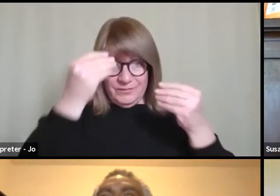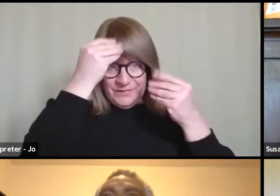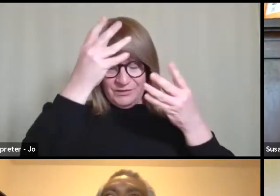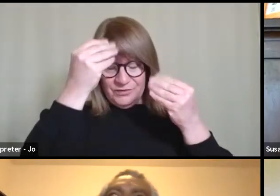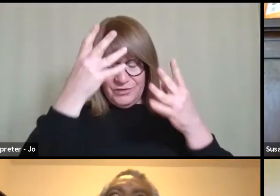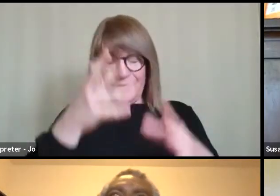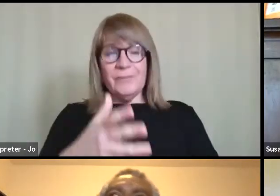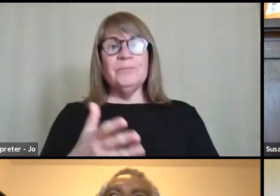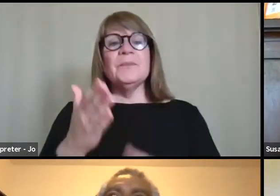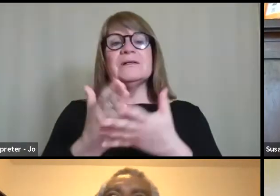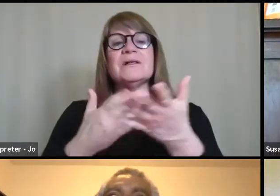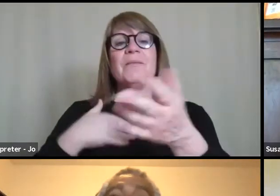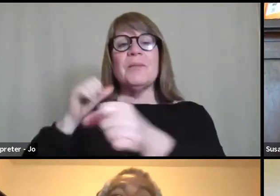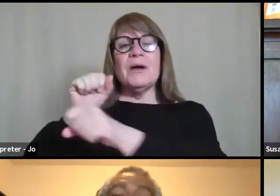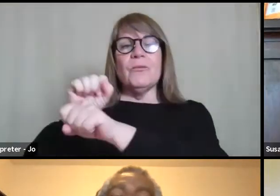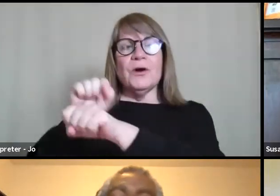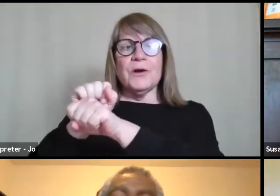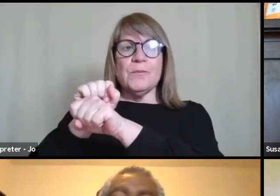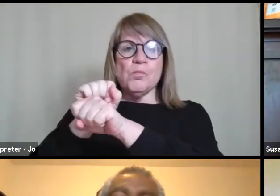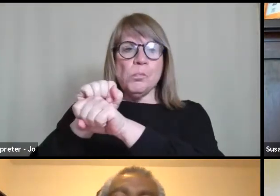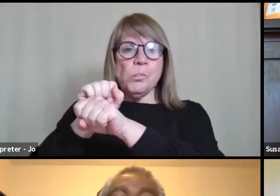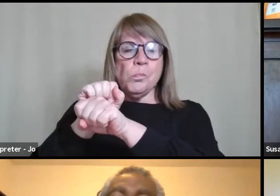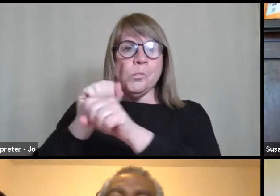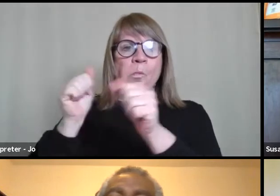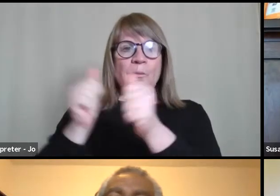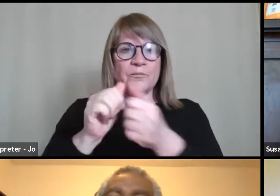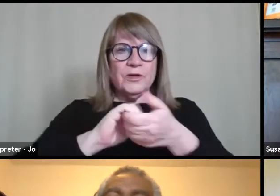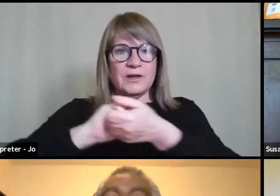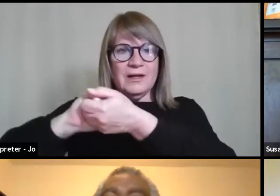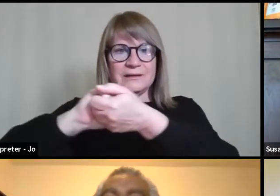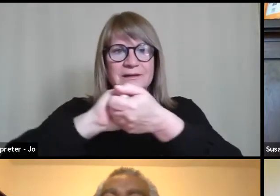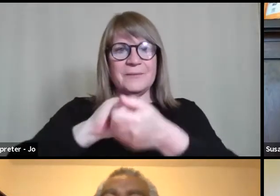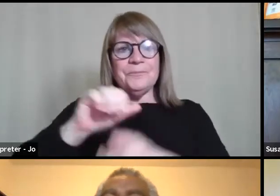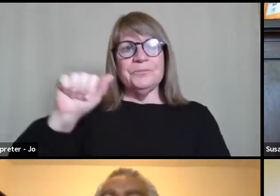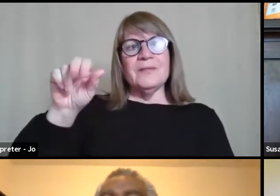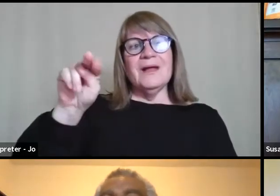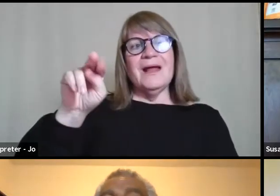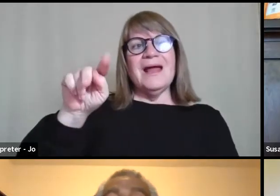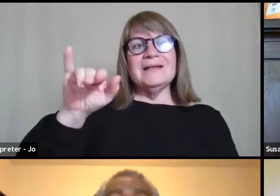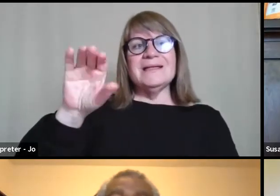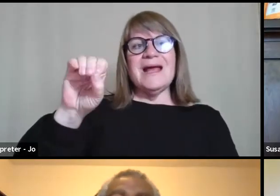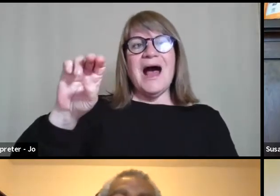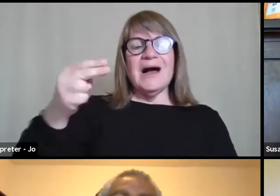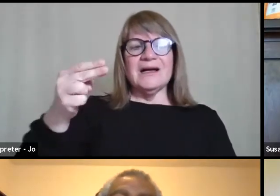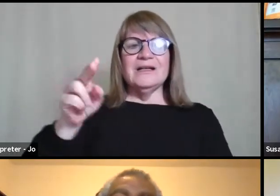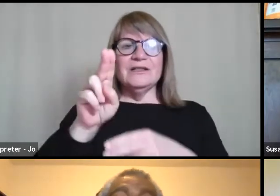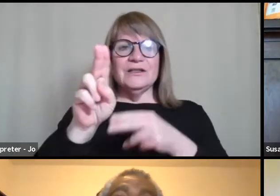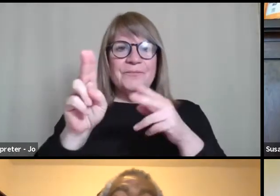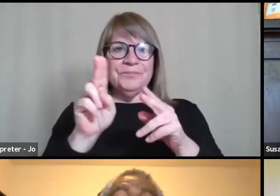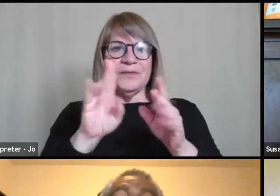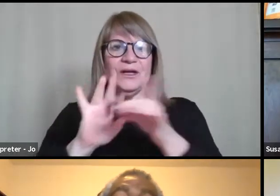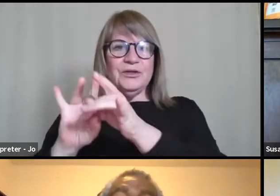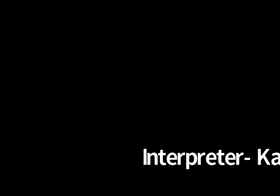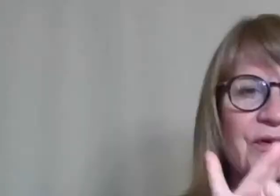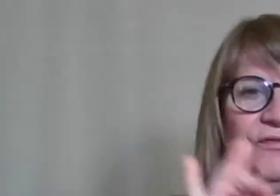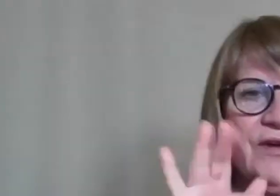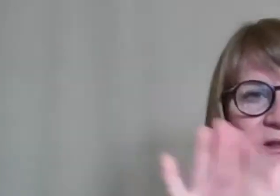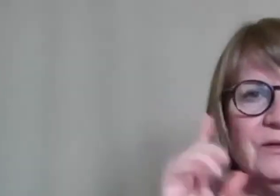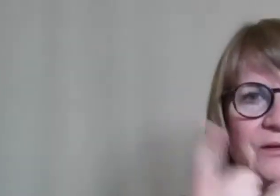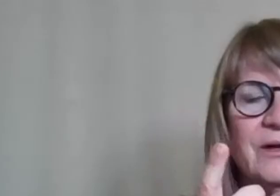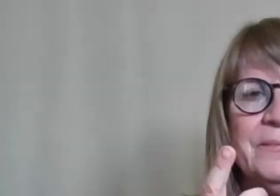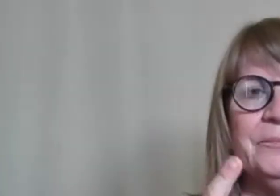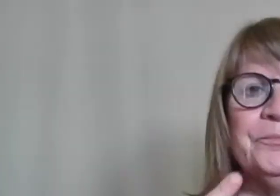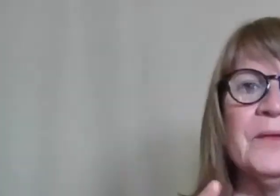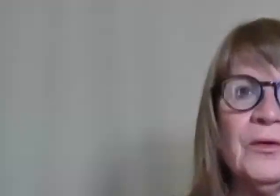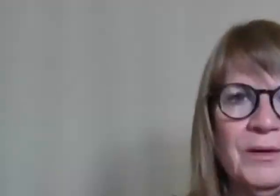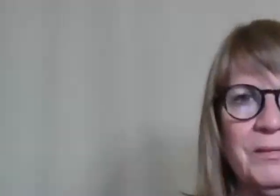some of the work that i was i did with some colleagues in antioch unified school district and in this case we actually partnered with a school called dozier libby